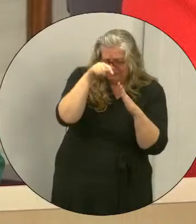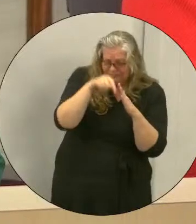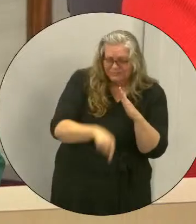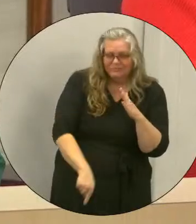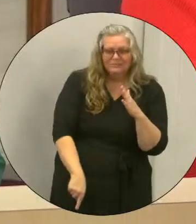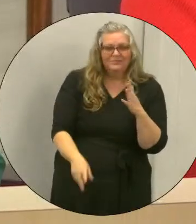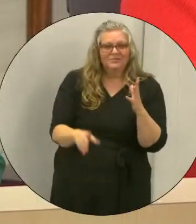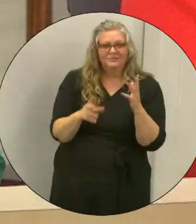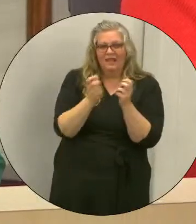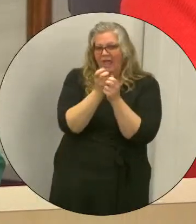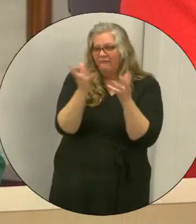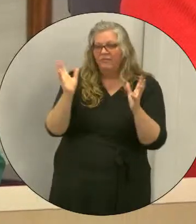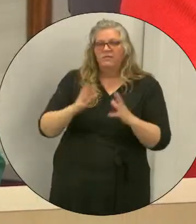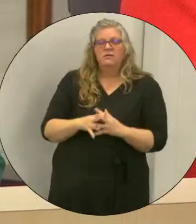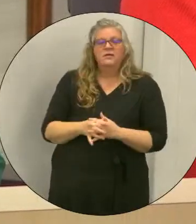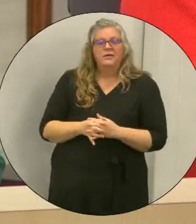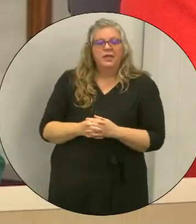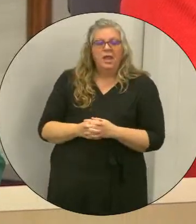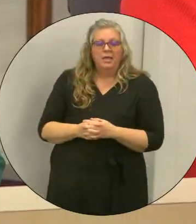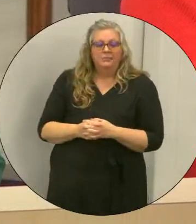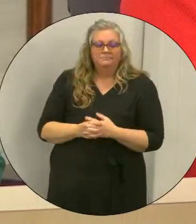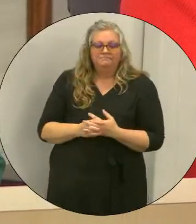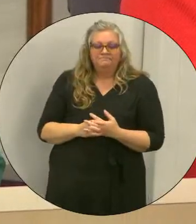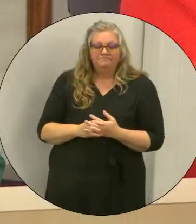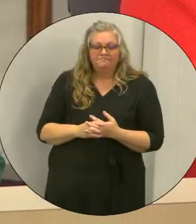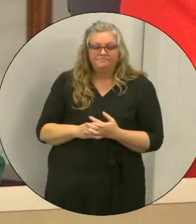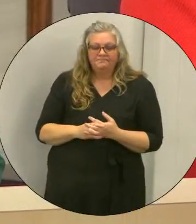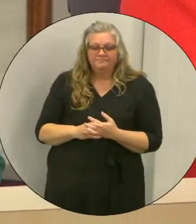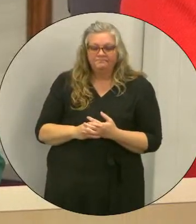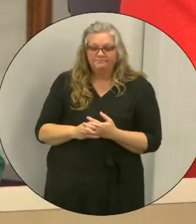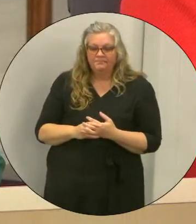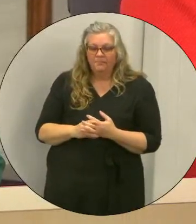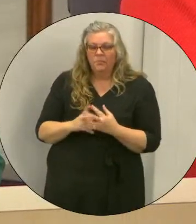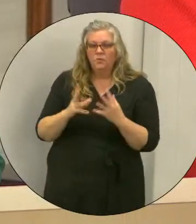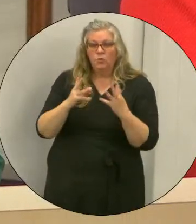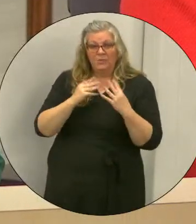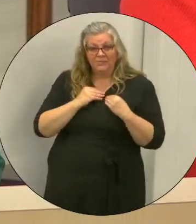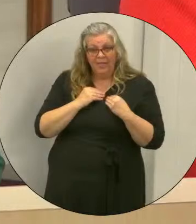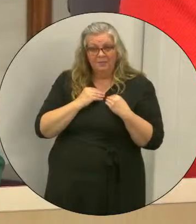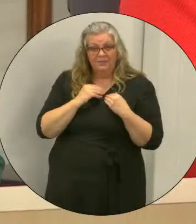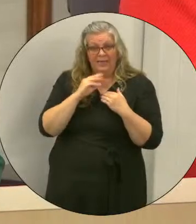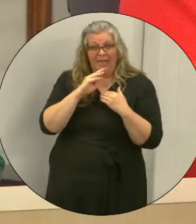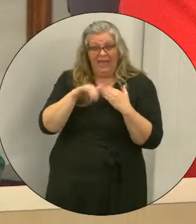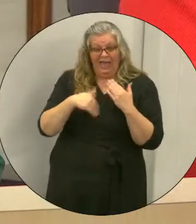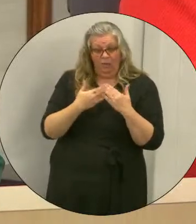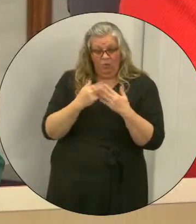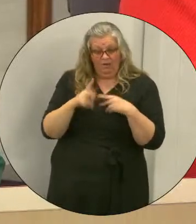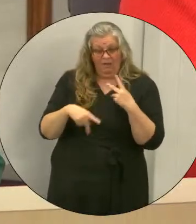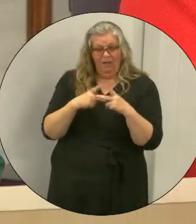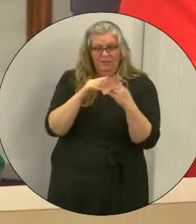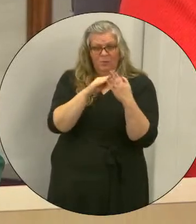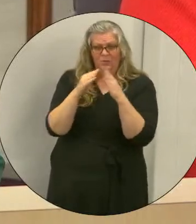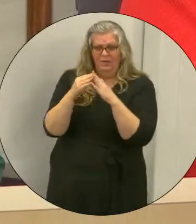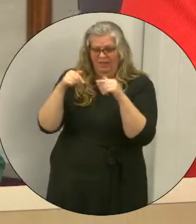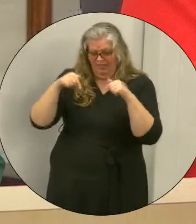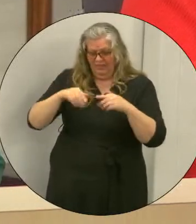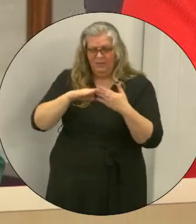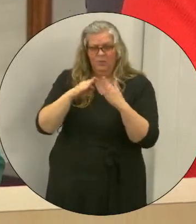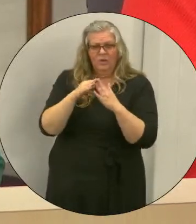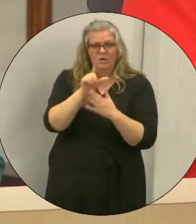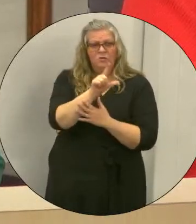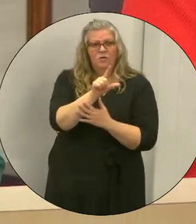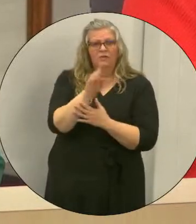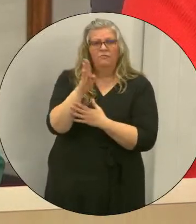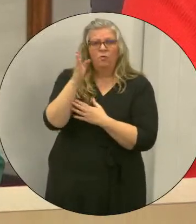down, to take on our type of community, because we are 24/7.